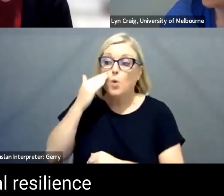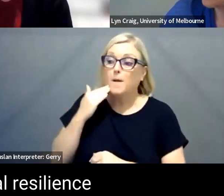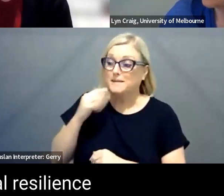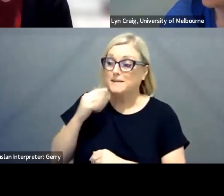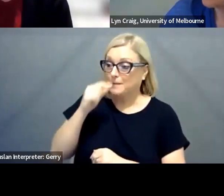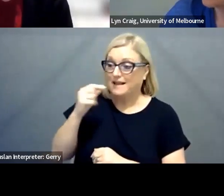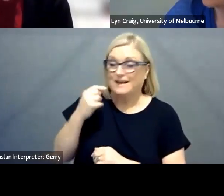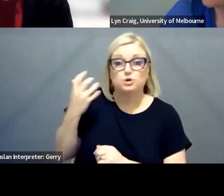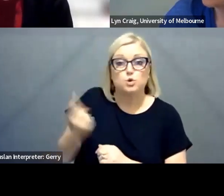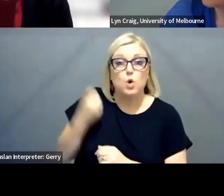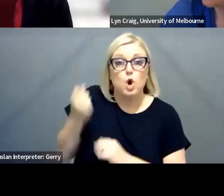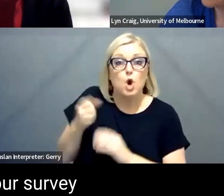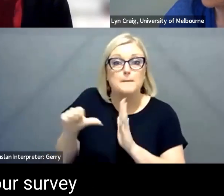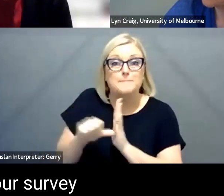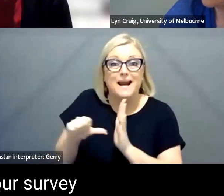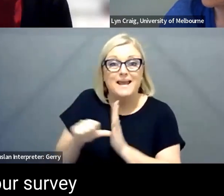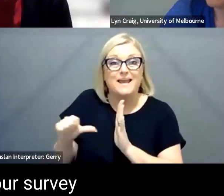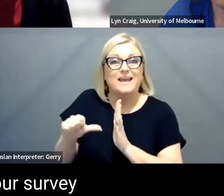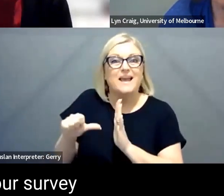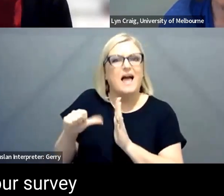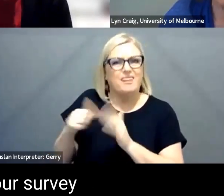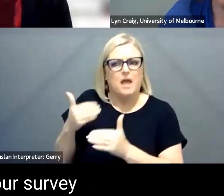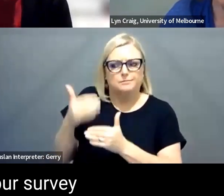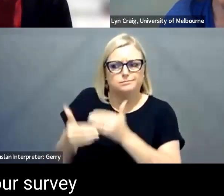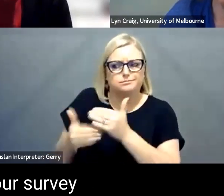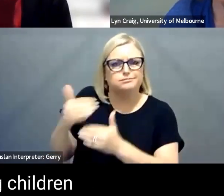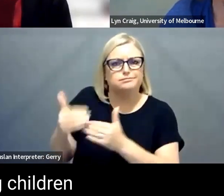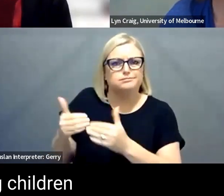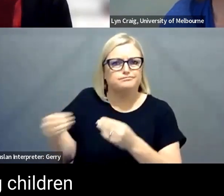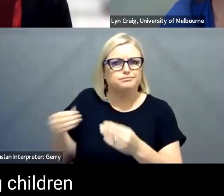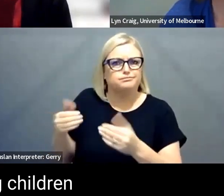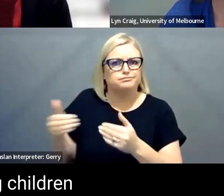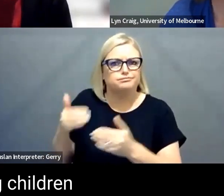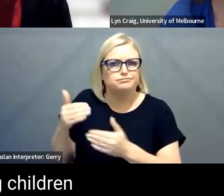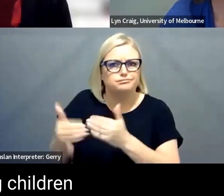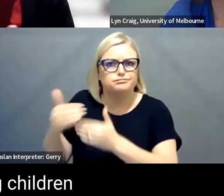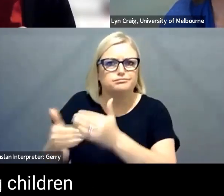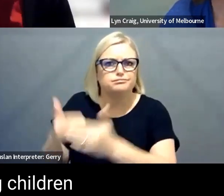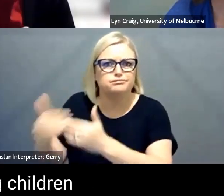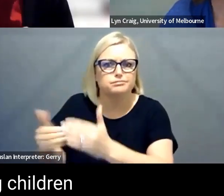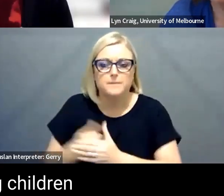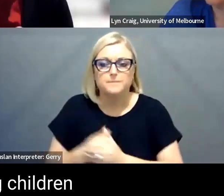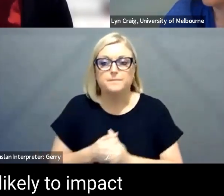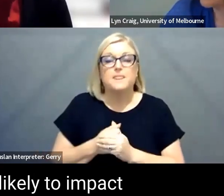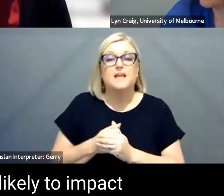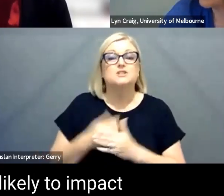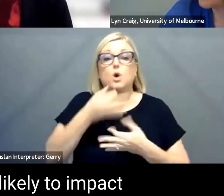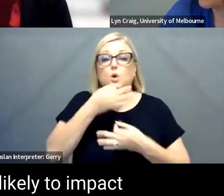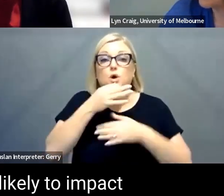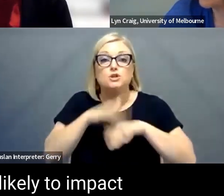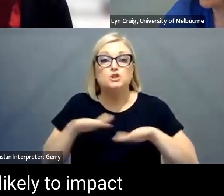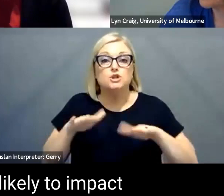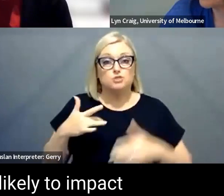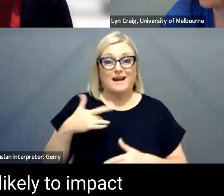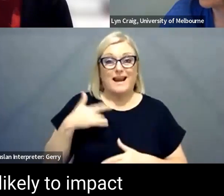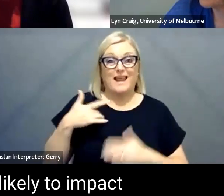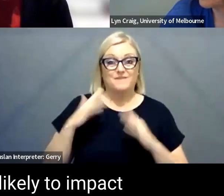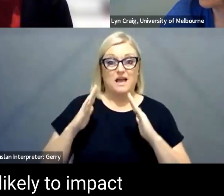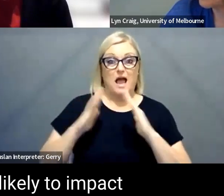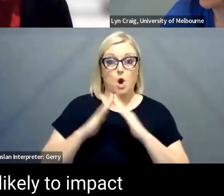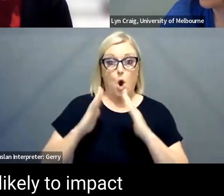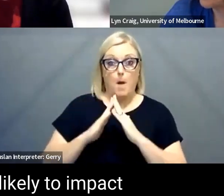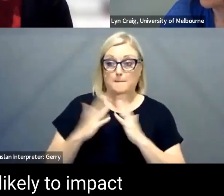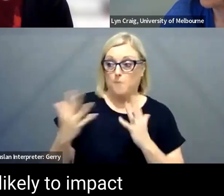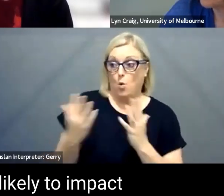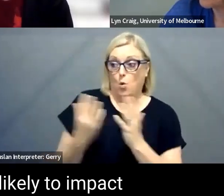financial wellbeing. So firstly, our survey highlighted that having children living at home was much more likely to impact